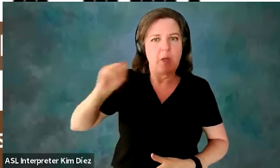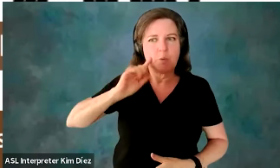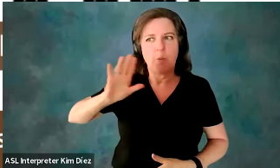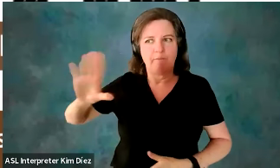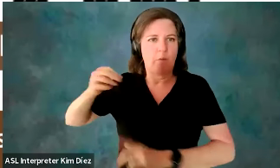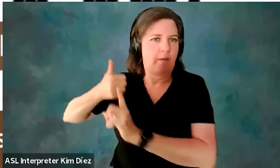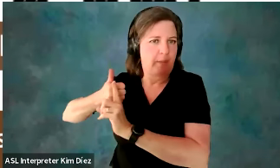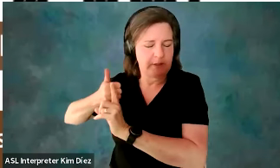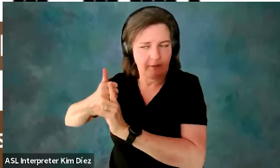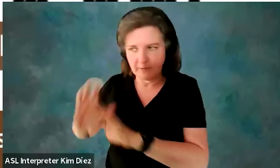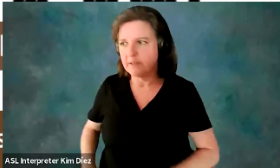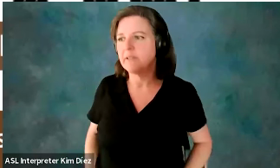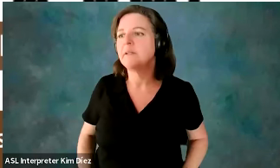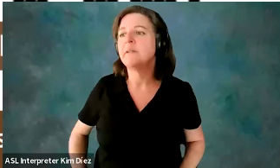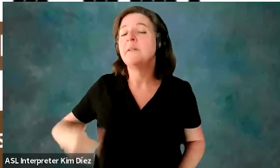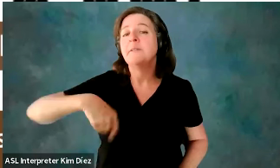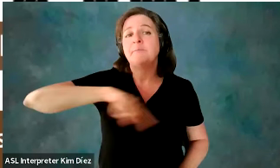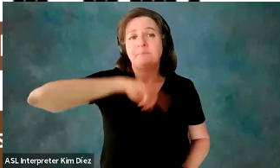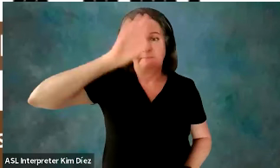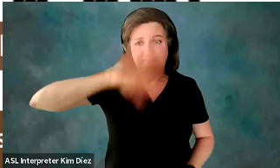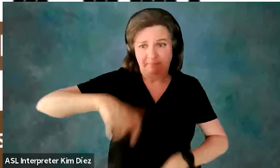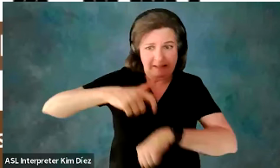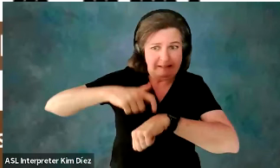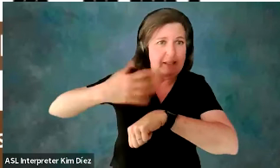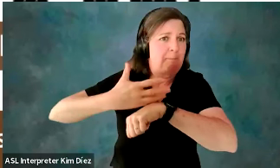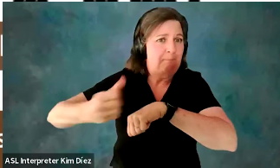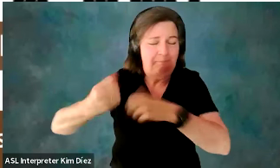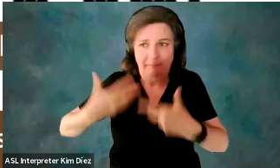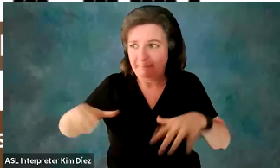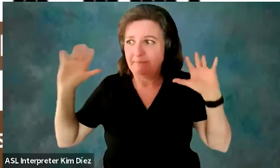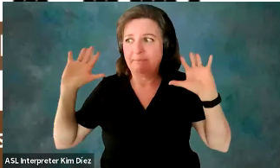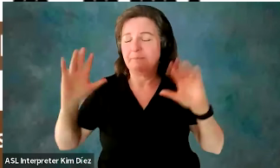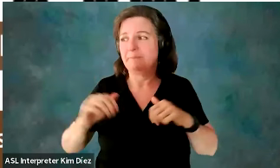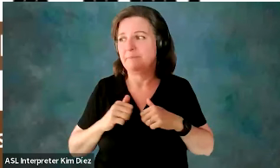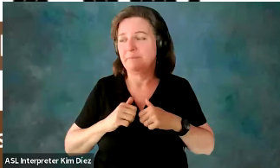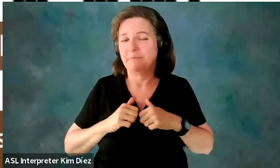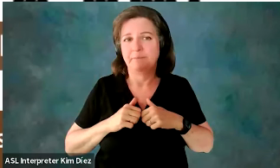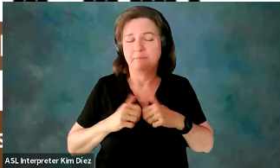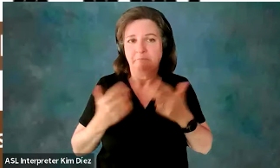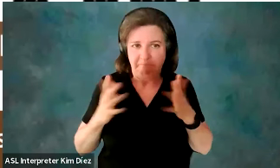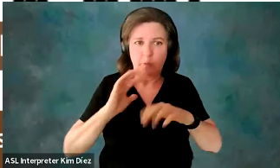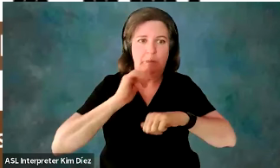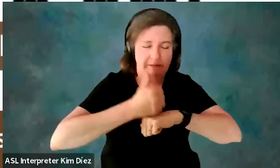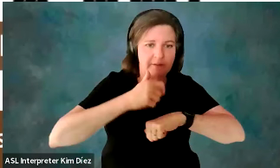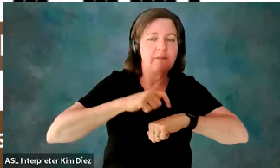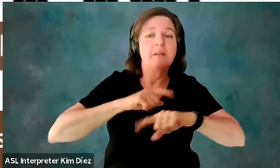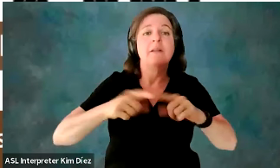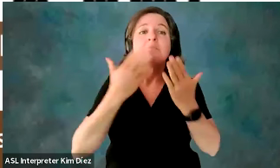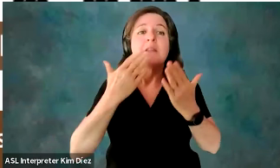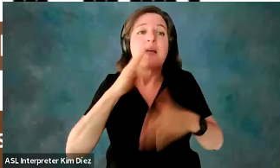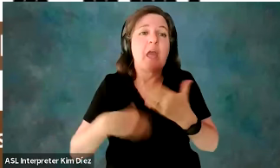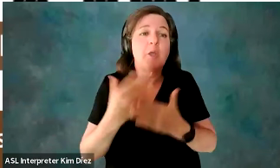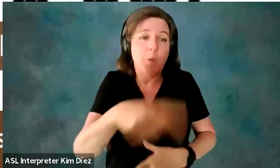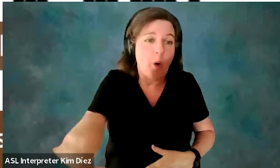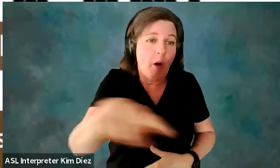or use this information on your own. We are past our time, but we want to